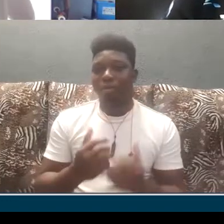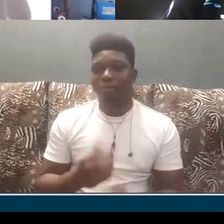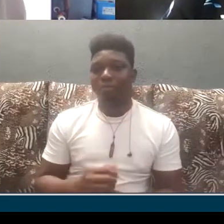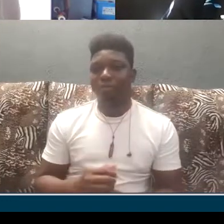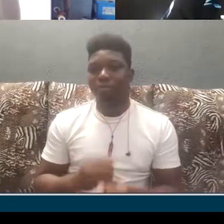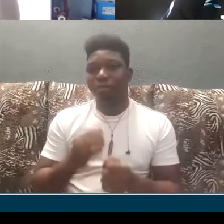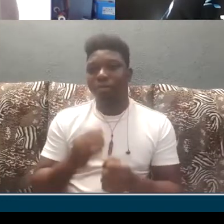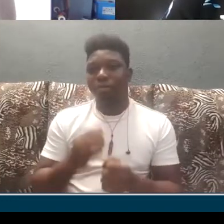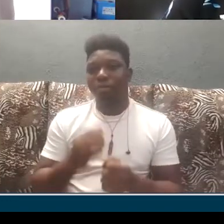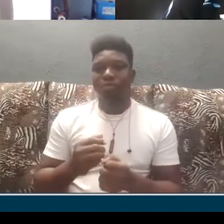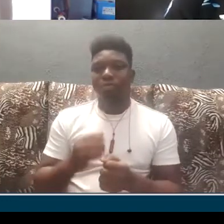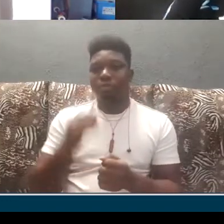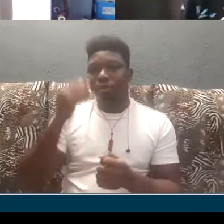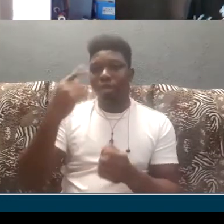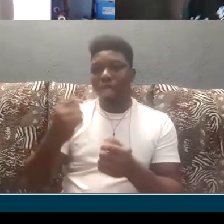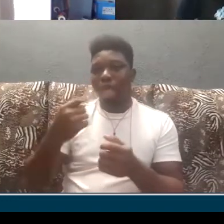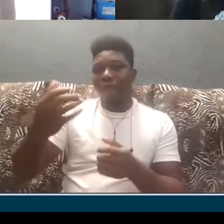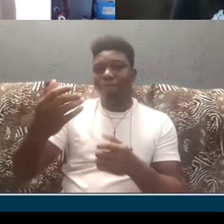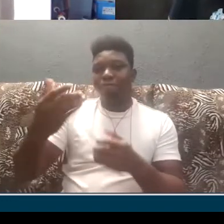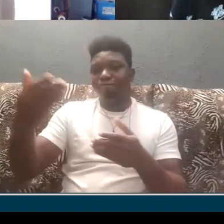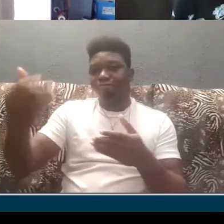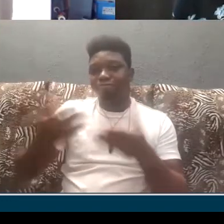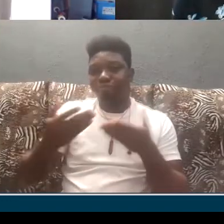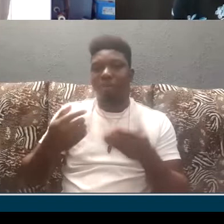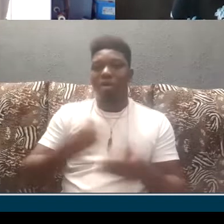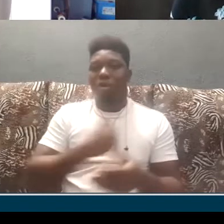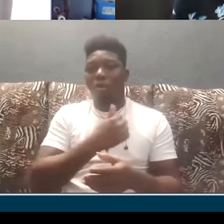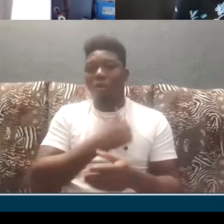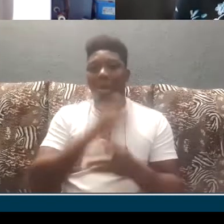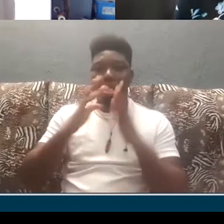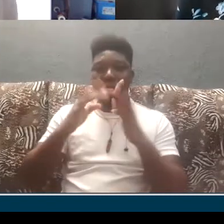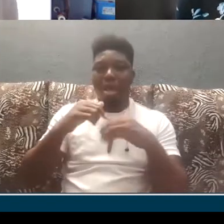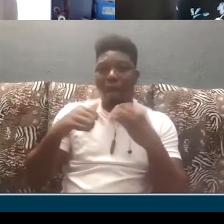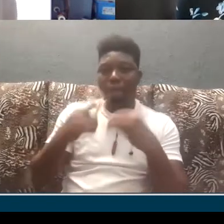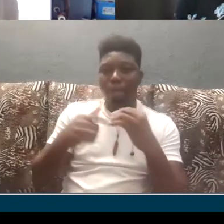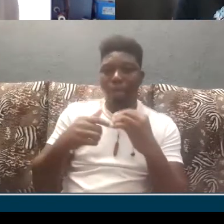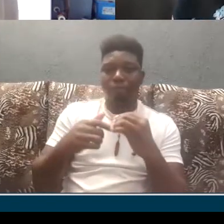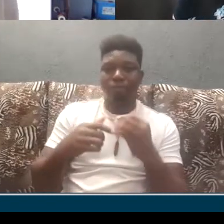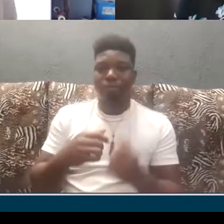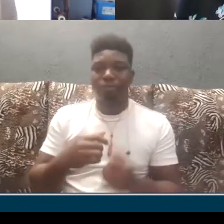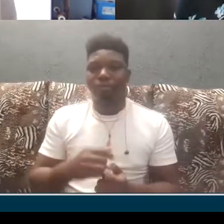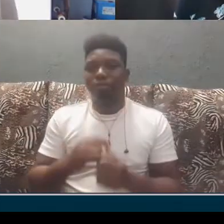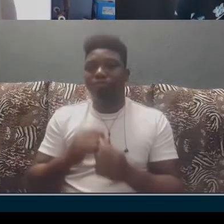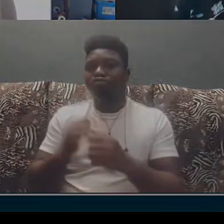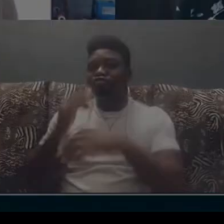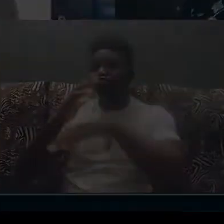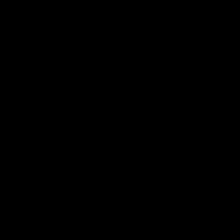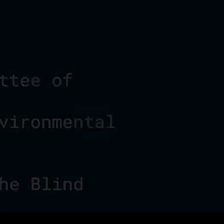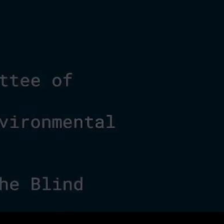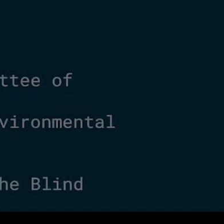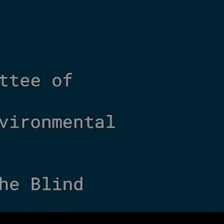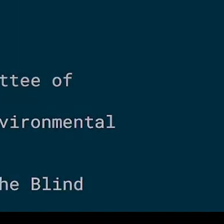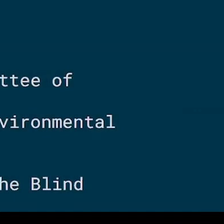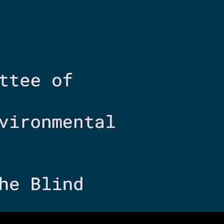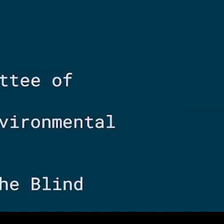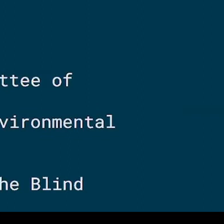and development, or as we talk about, calling us into a closer relationship with our stated values. Yes, yes. I want